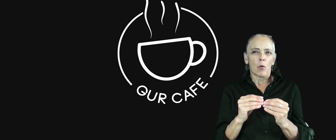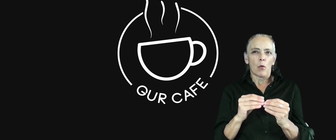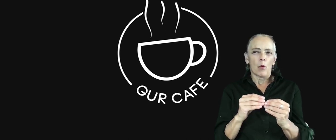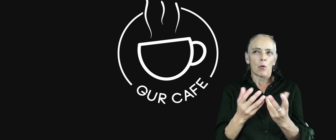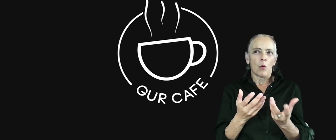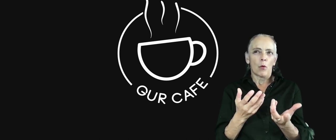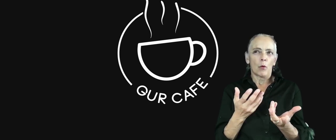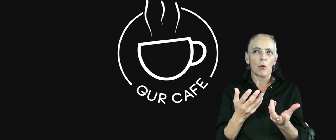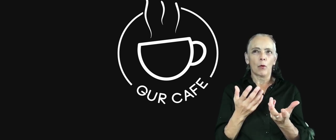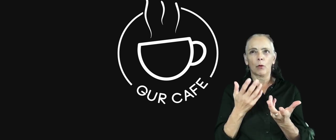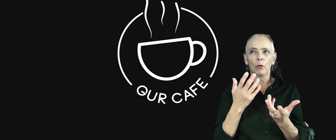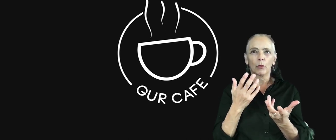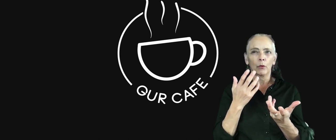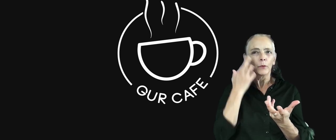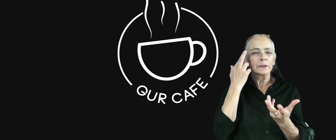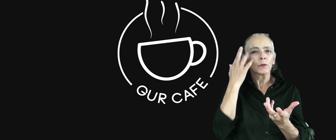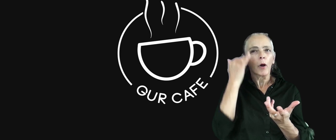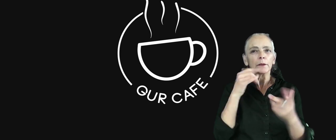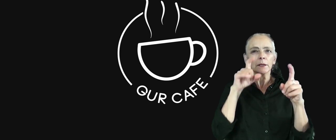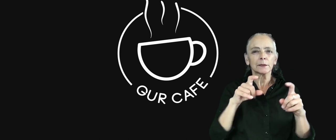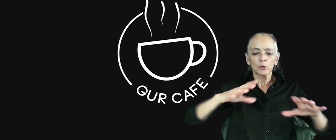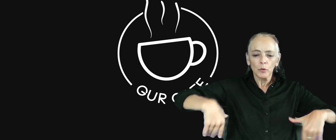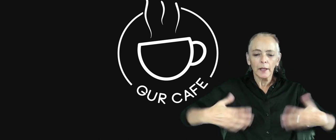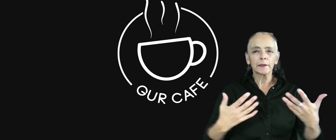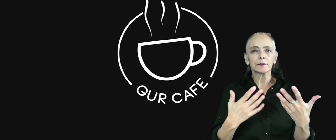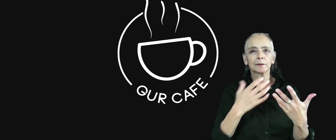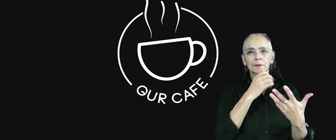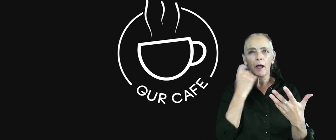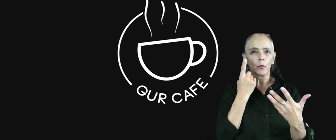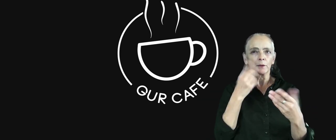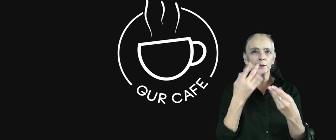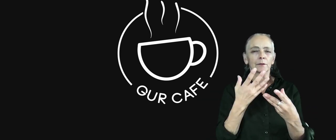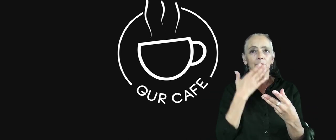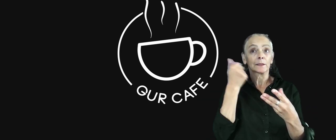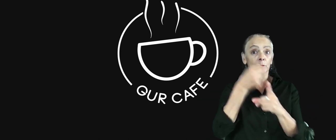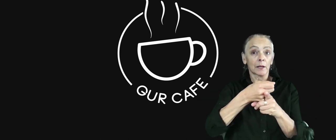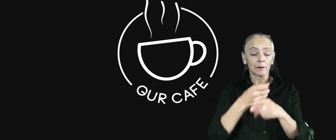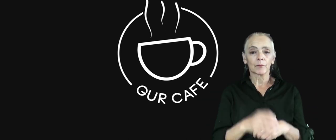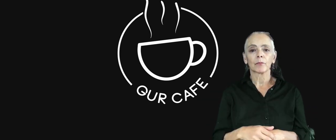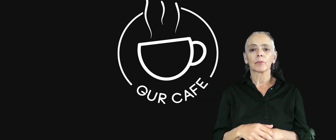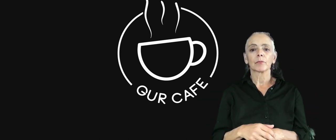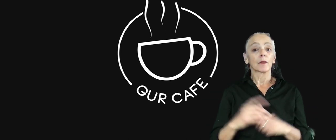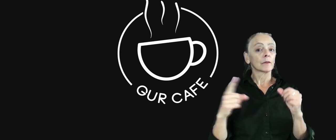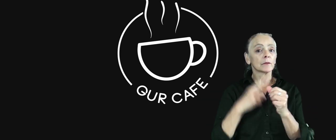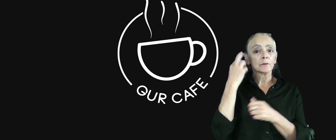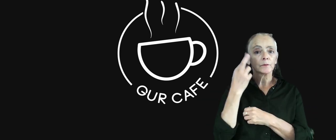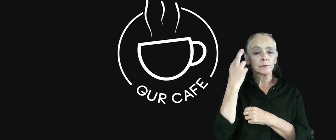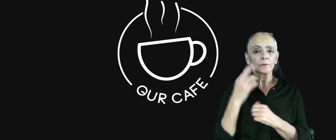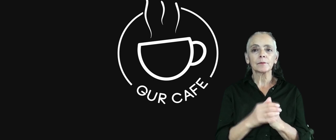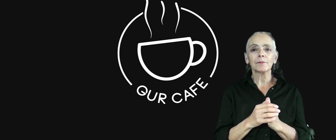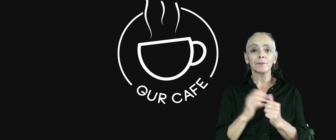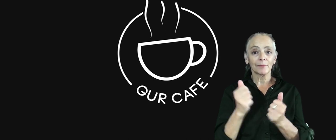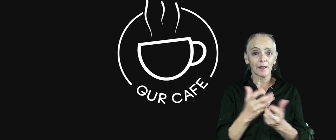why testing too late or being too late is not the most impactful. So of course, first reason being that everything